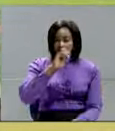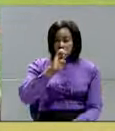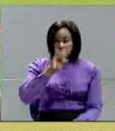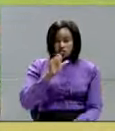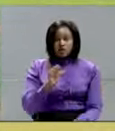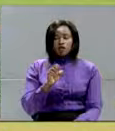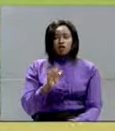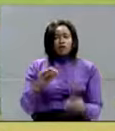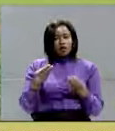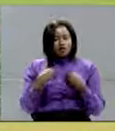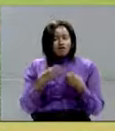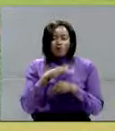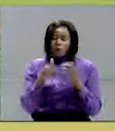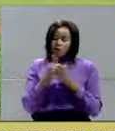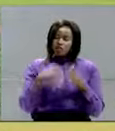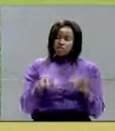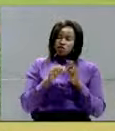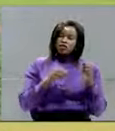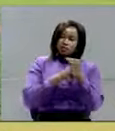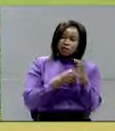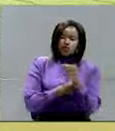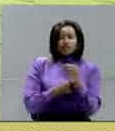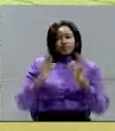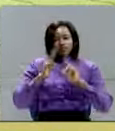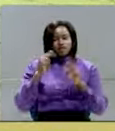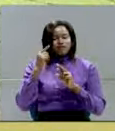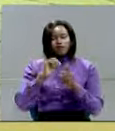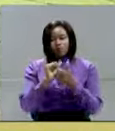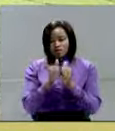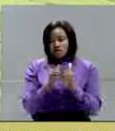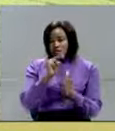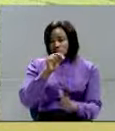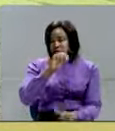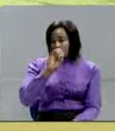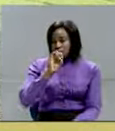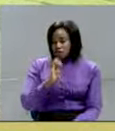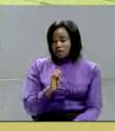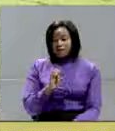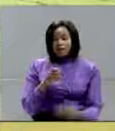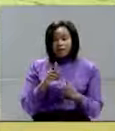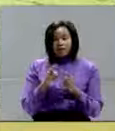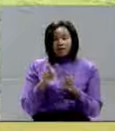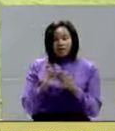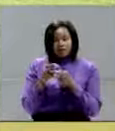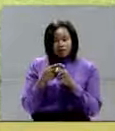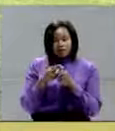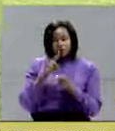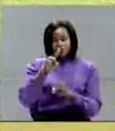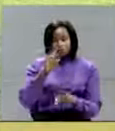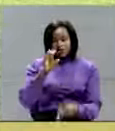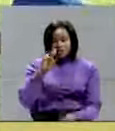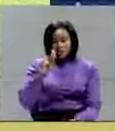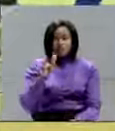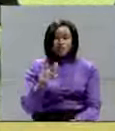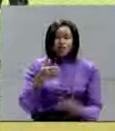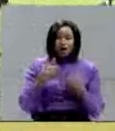time to train for the games. Ndeje was, however, closely pursued by Uganda Christian University that had